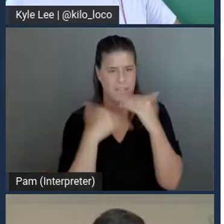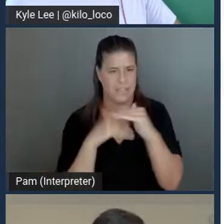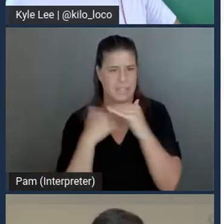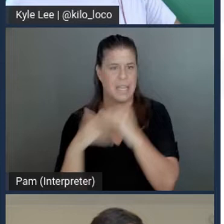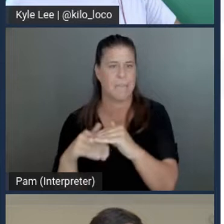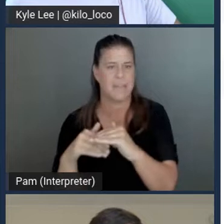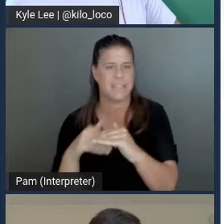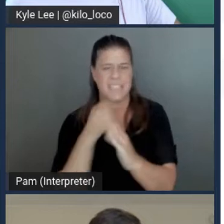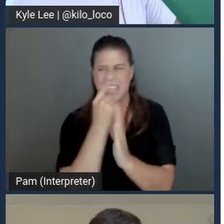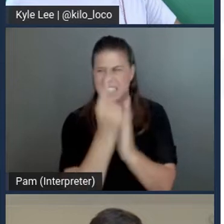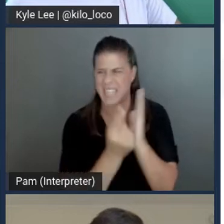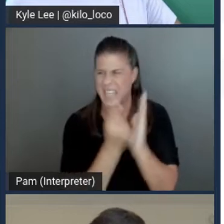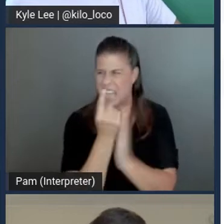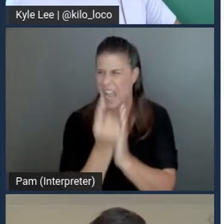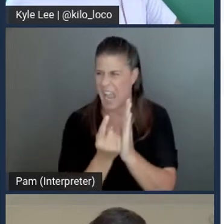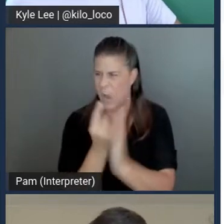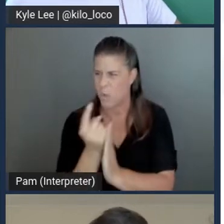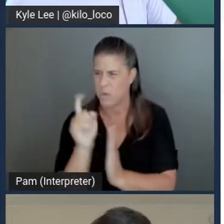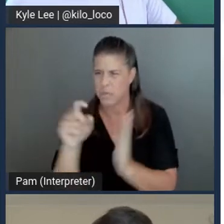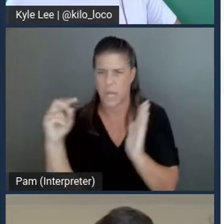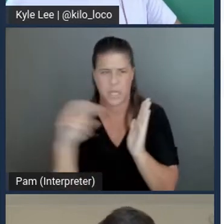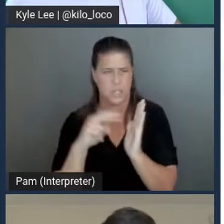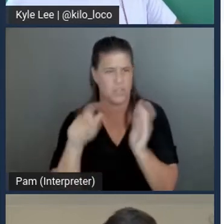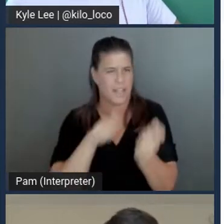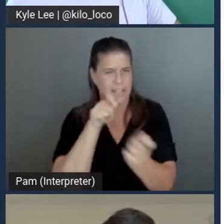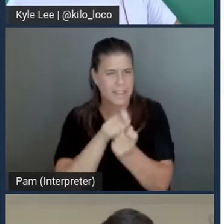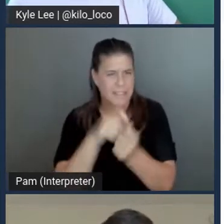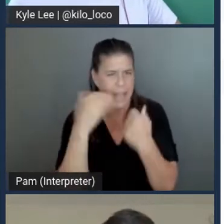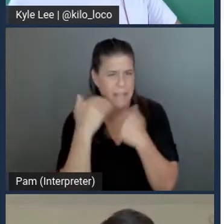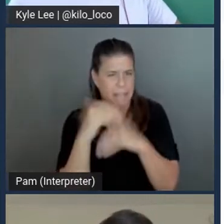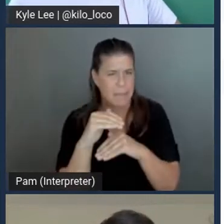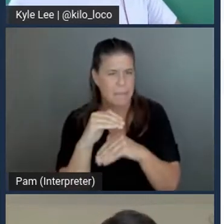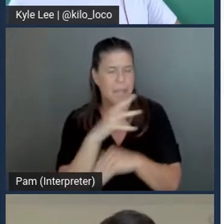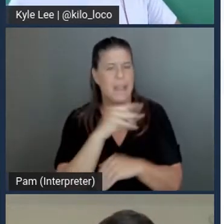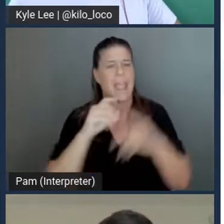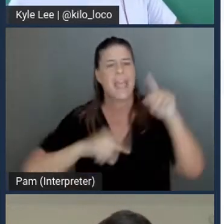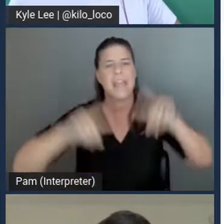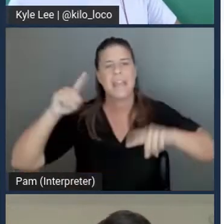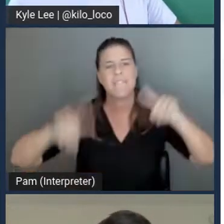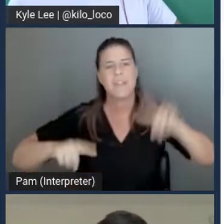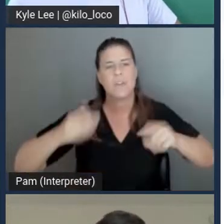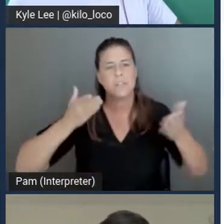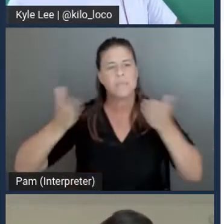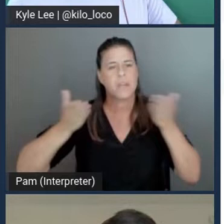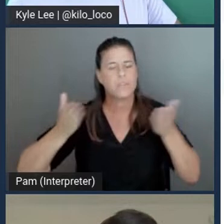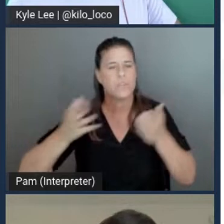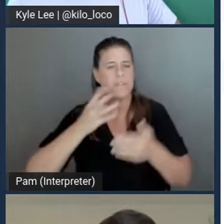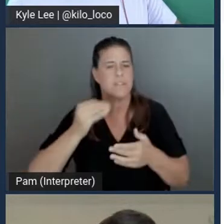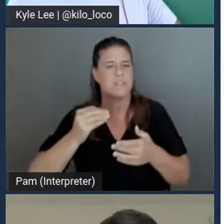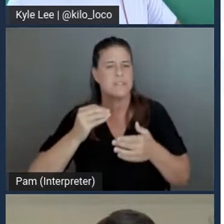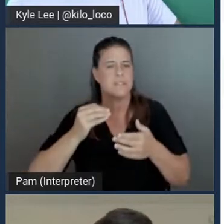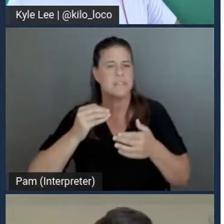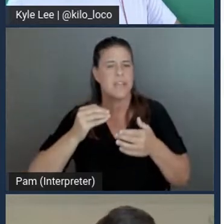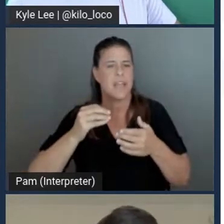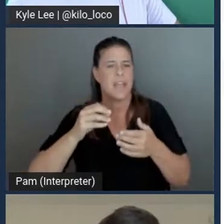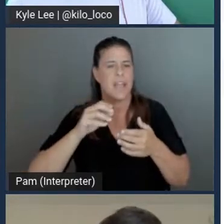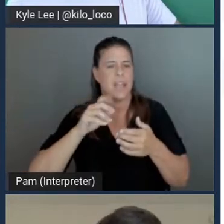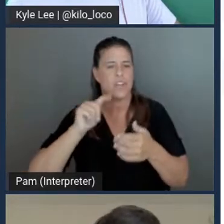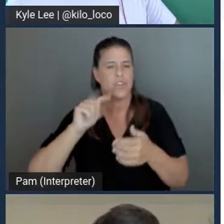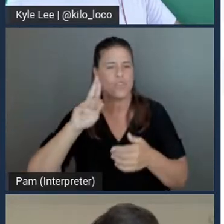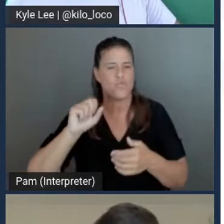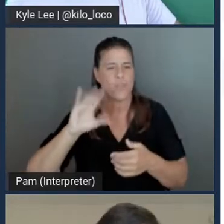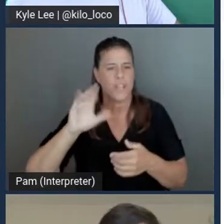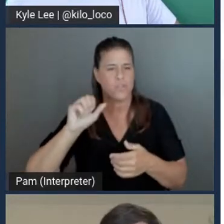in hours. I need to check the exact limit. And it varies by service. And Transcribe, for instance, has a limit of